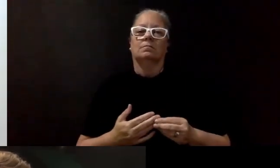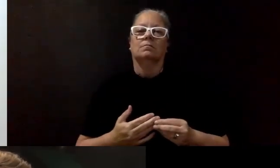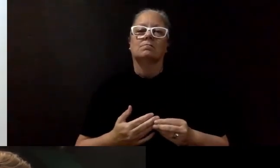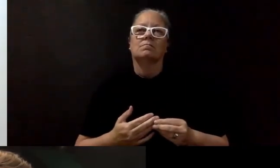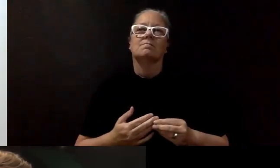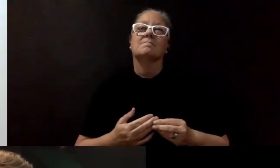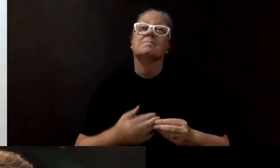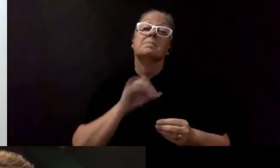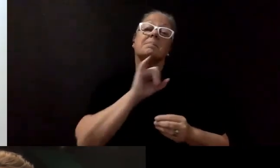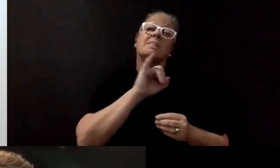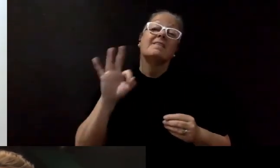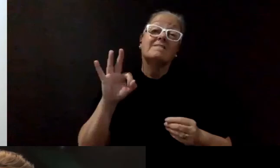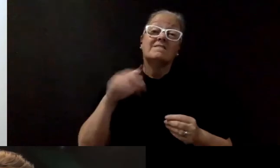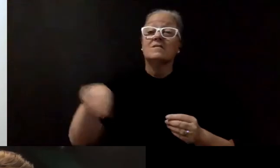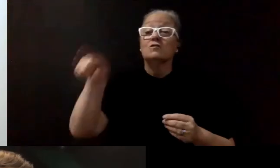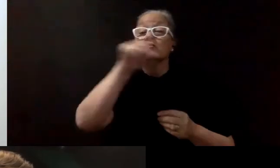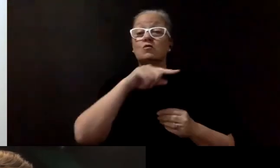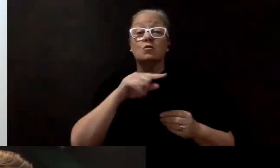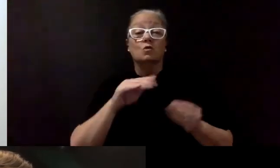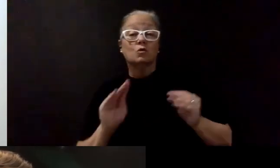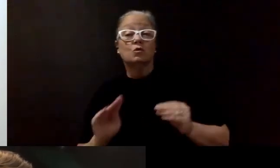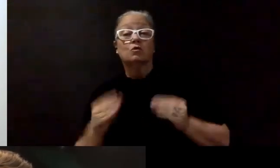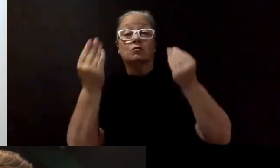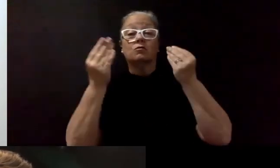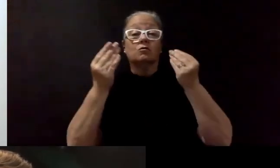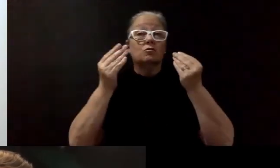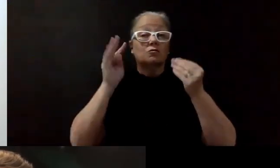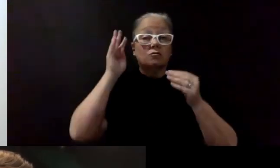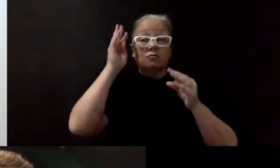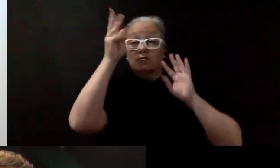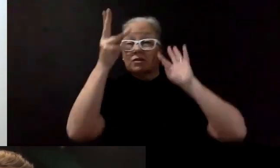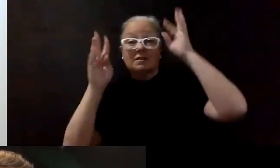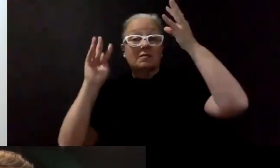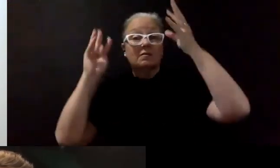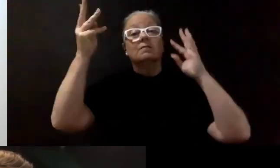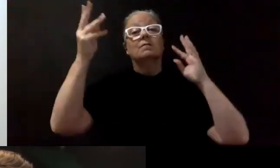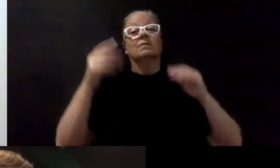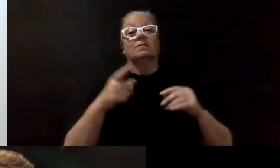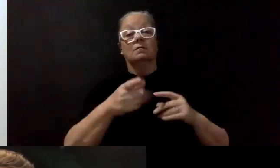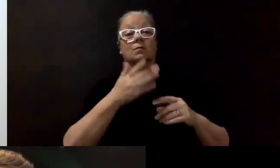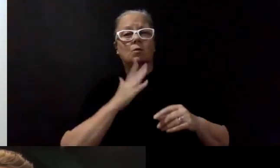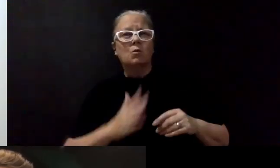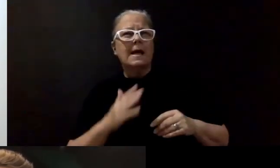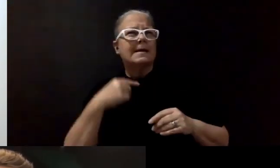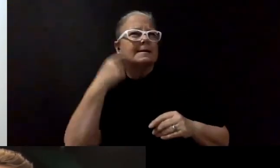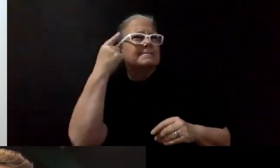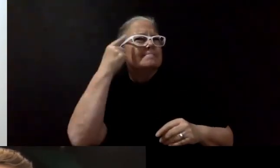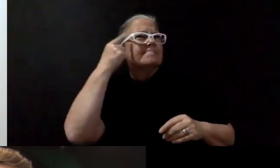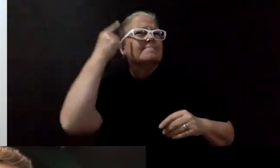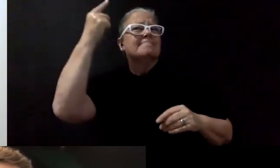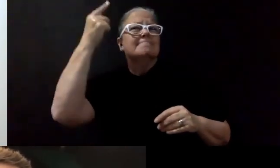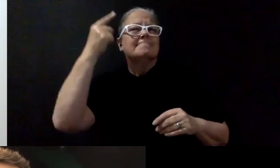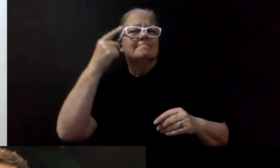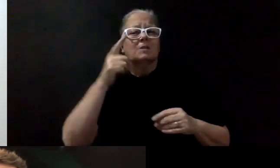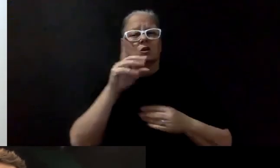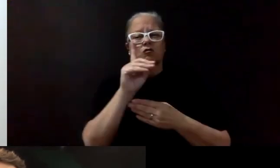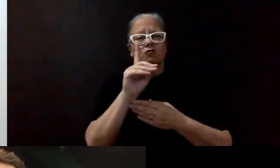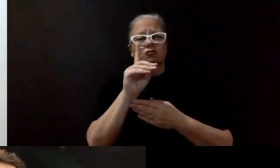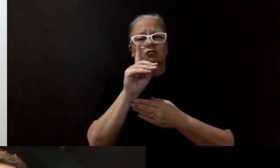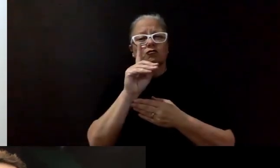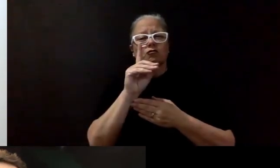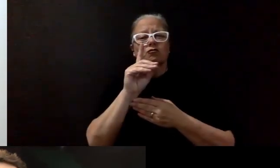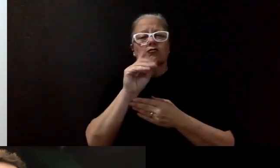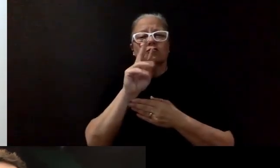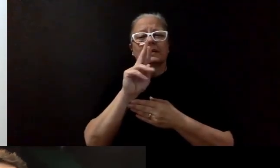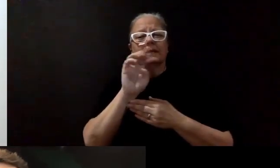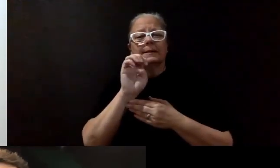young creatives listening to this that want to pursue their dreams, then just do it. Just give it a go. I think there's so much pressure